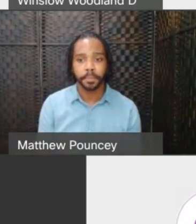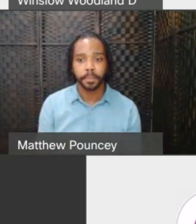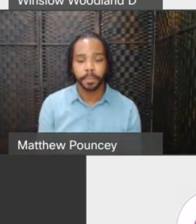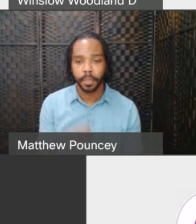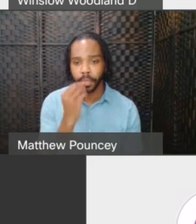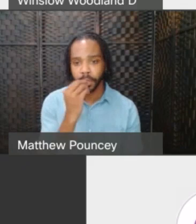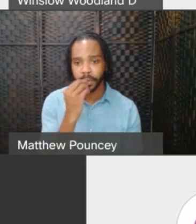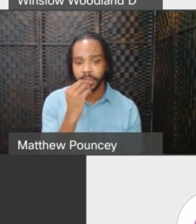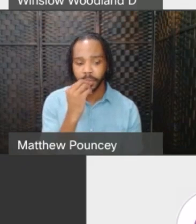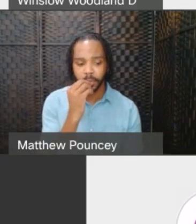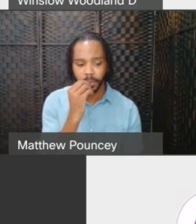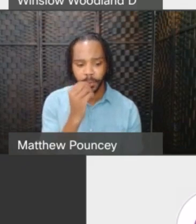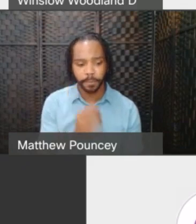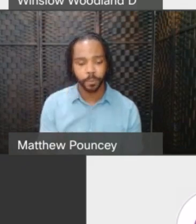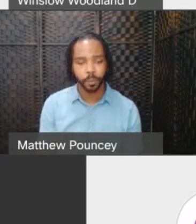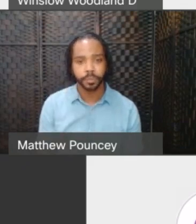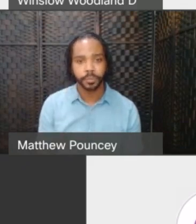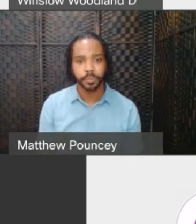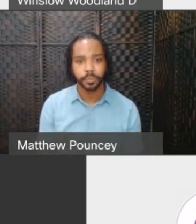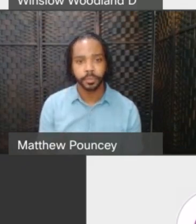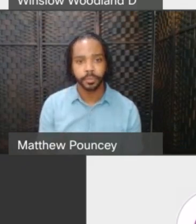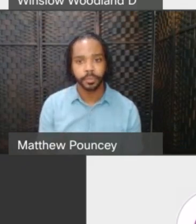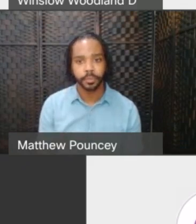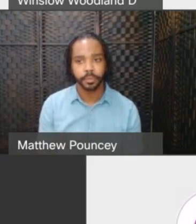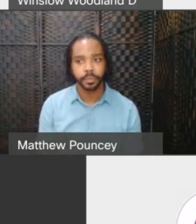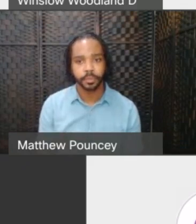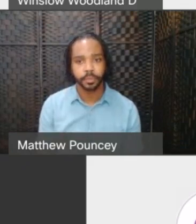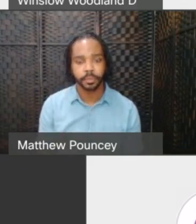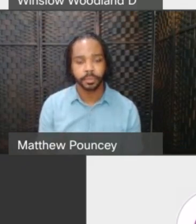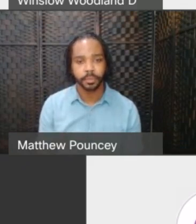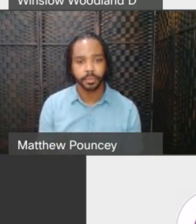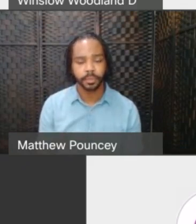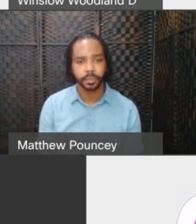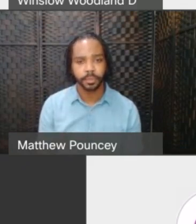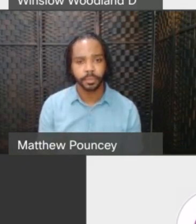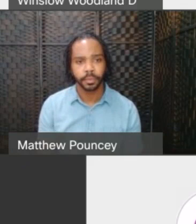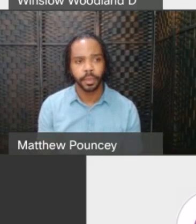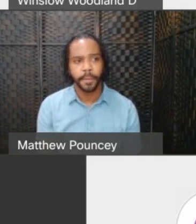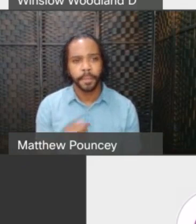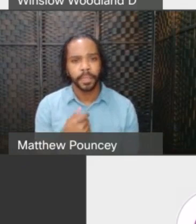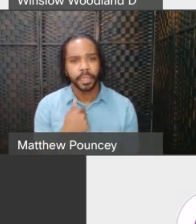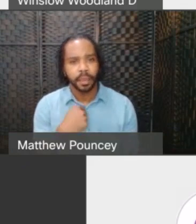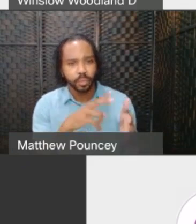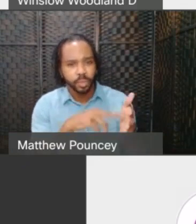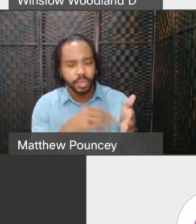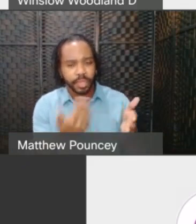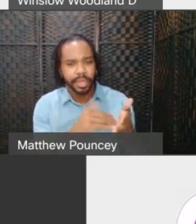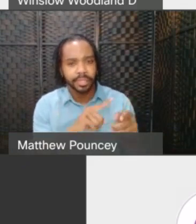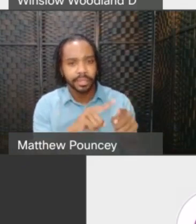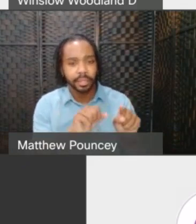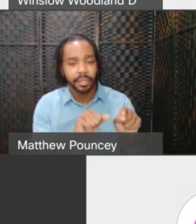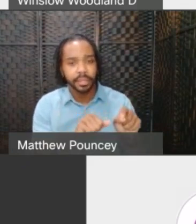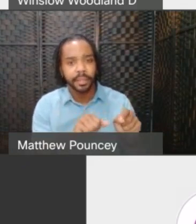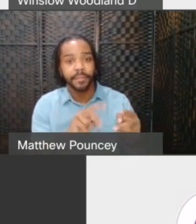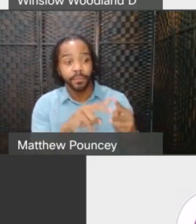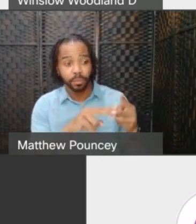They've submitted their exemption by providing two-line statement they've received once submitting an exemption request. Can the provider hire the applicant